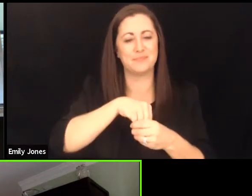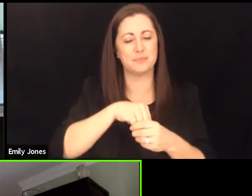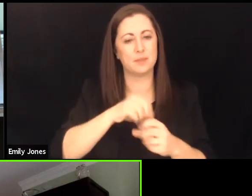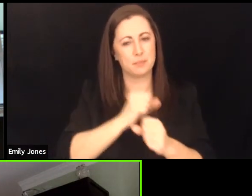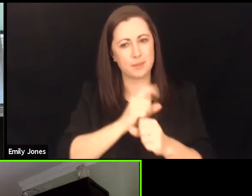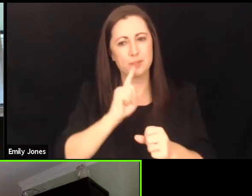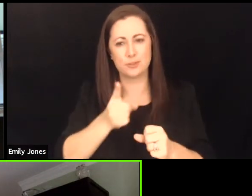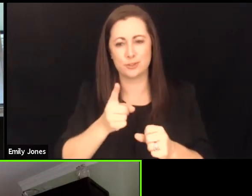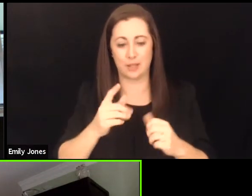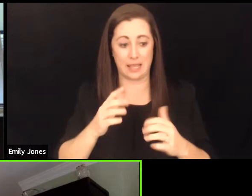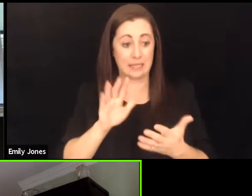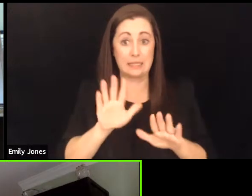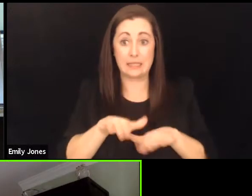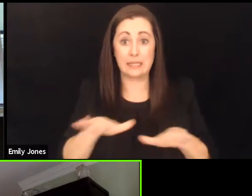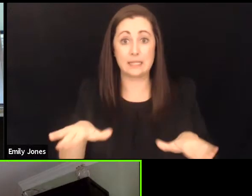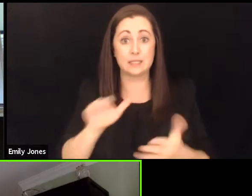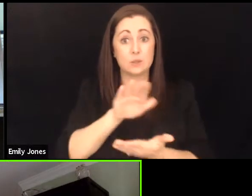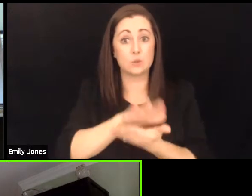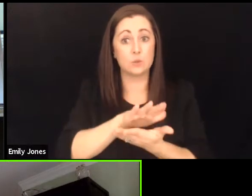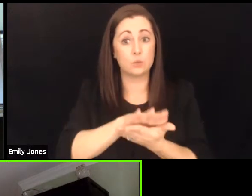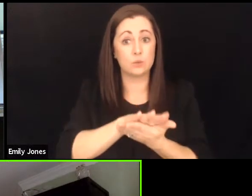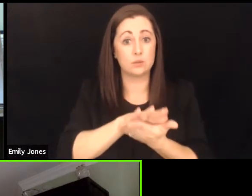the kids in school.